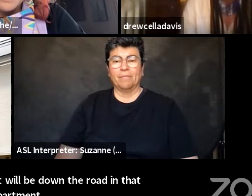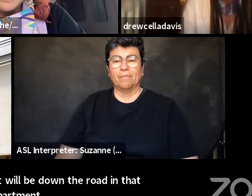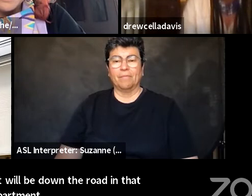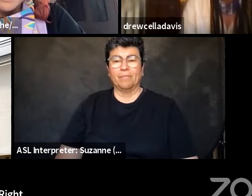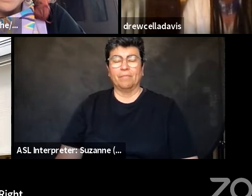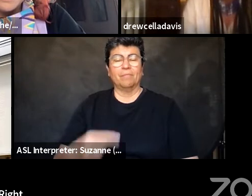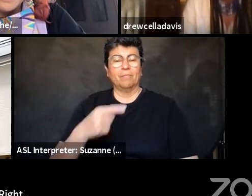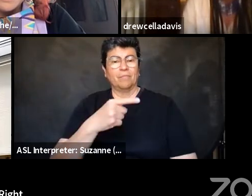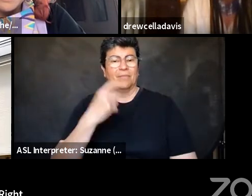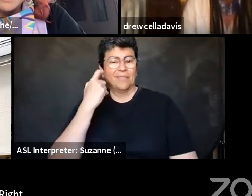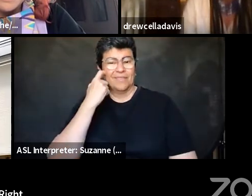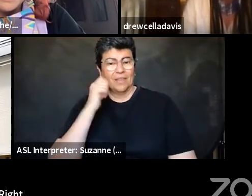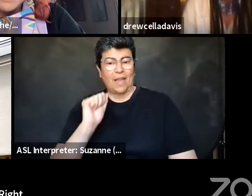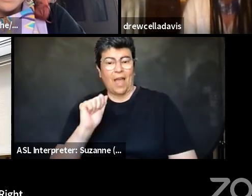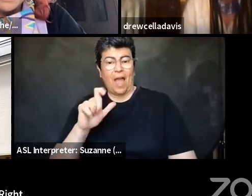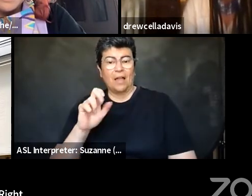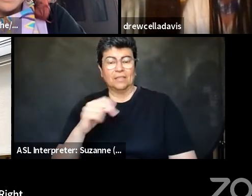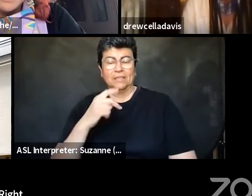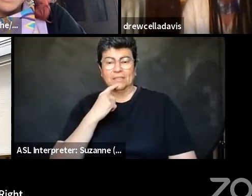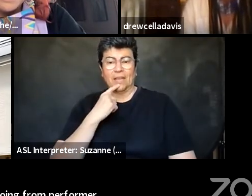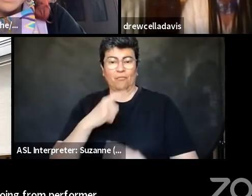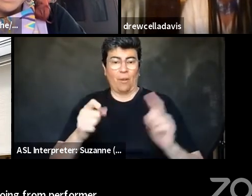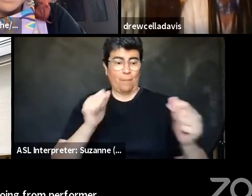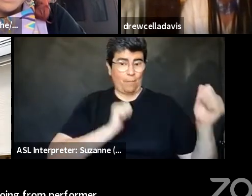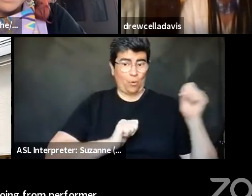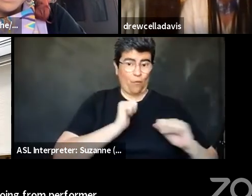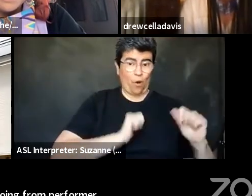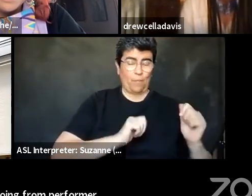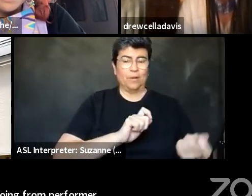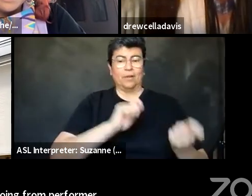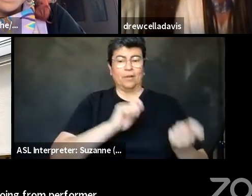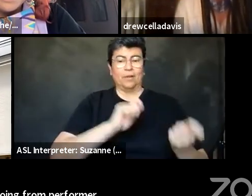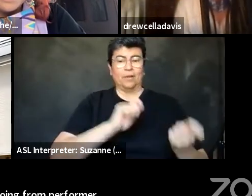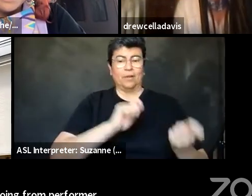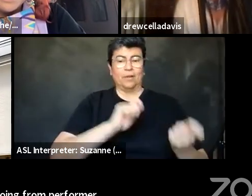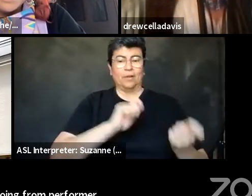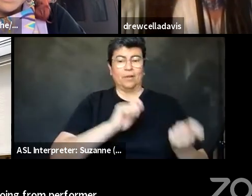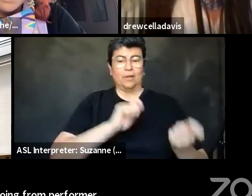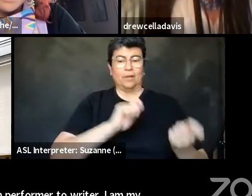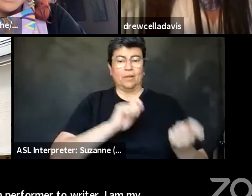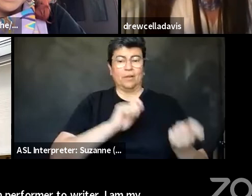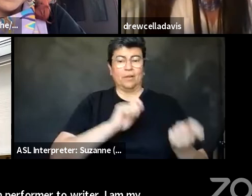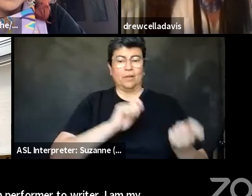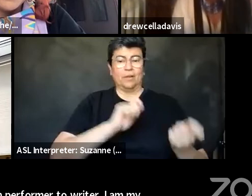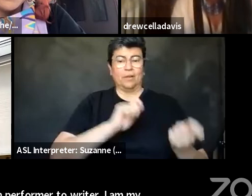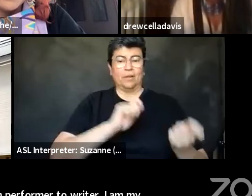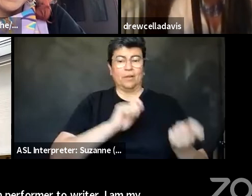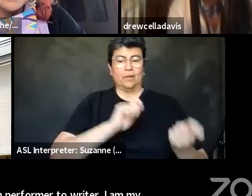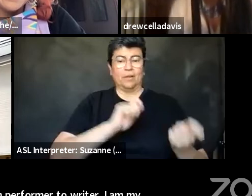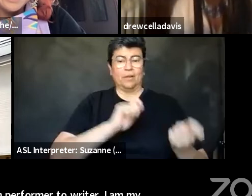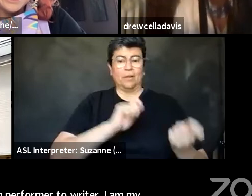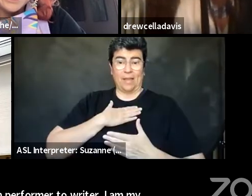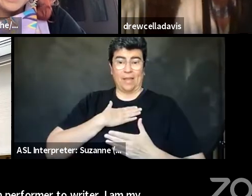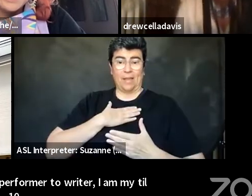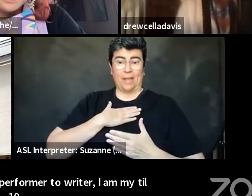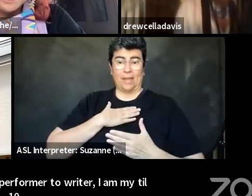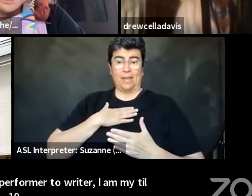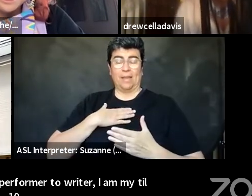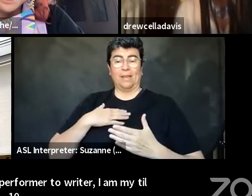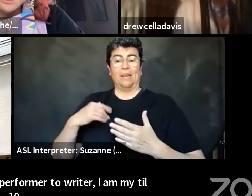Alan said he's going from performer to writer. My tilt